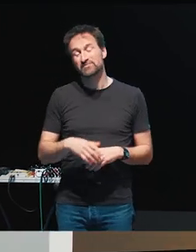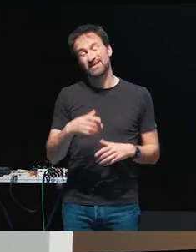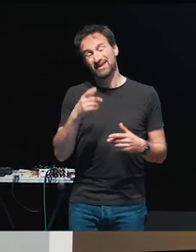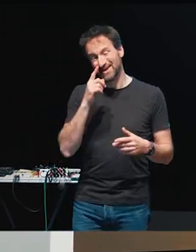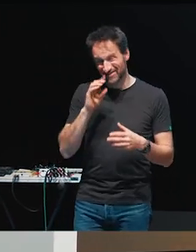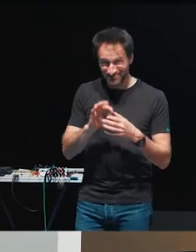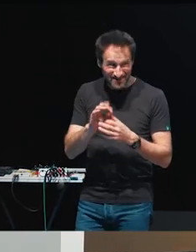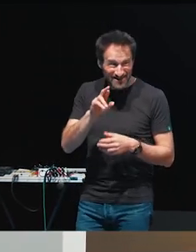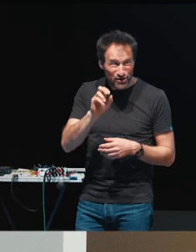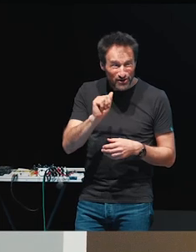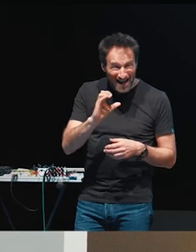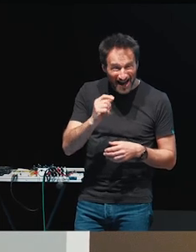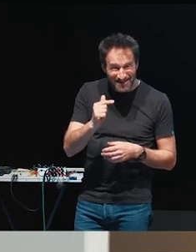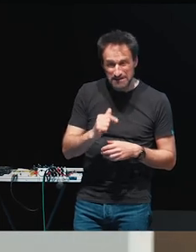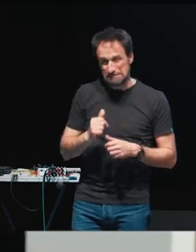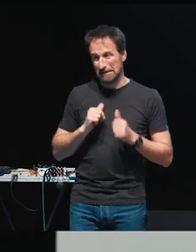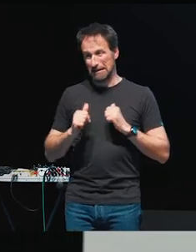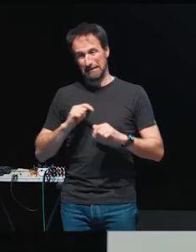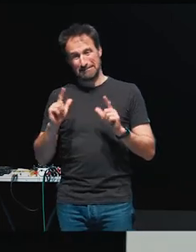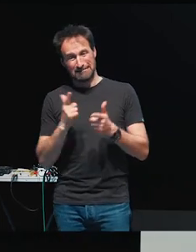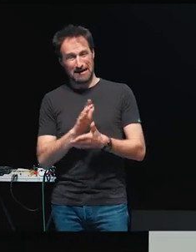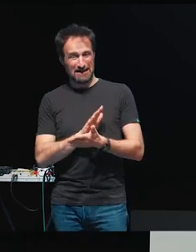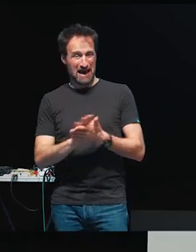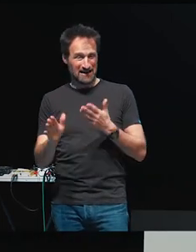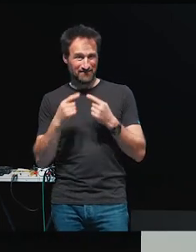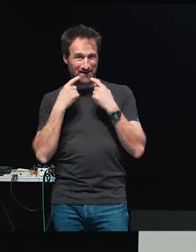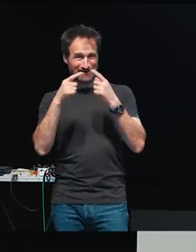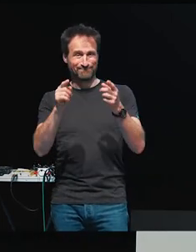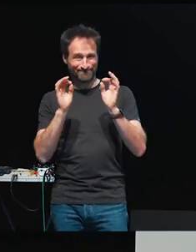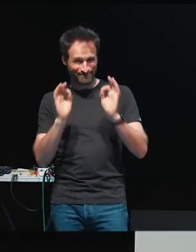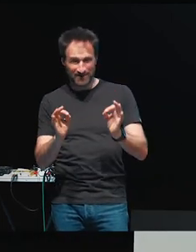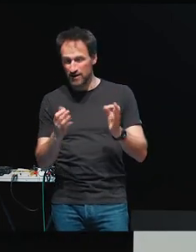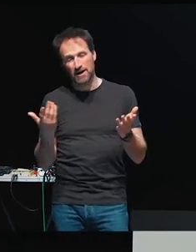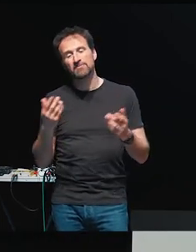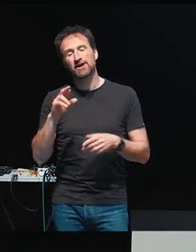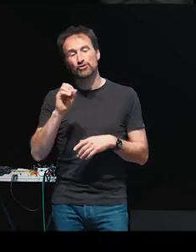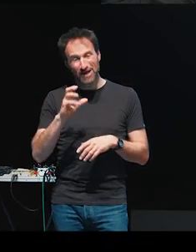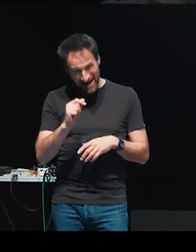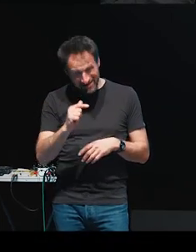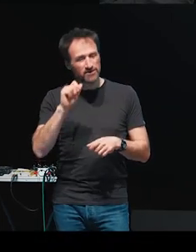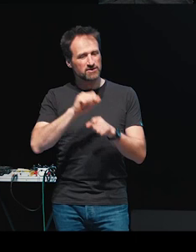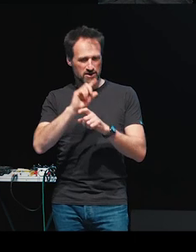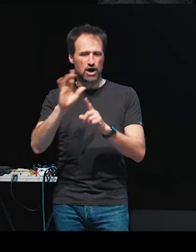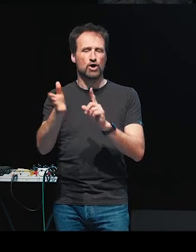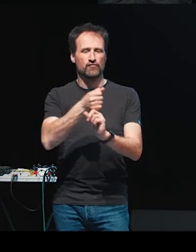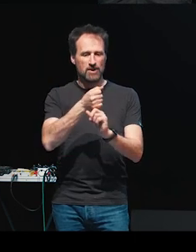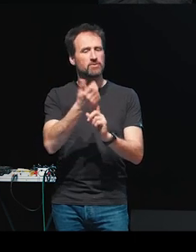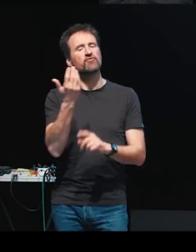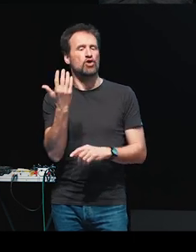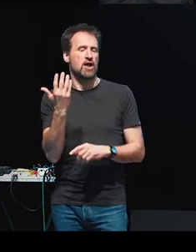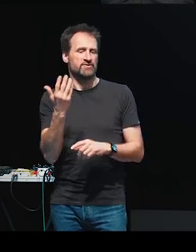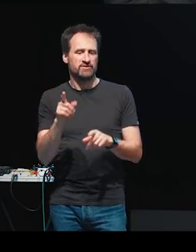message for you, but in React, you can wrap your React component by hand. just use the API you have seen